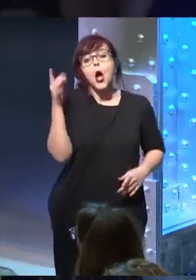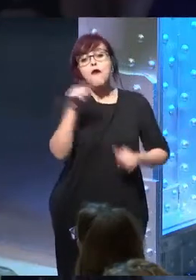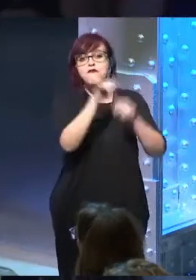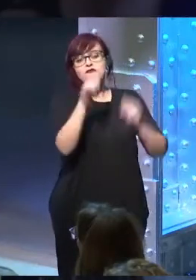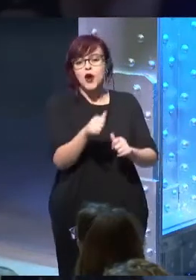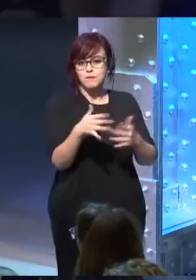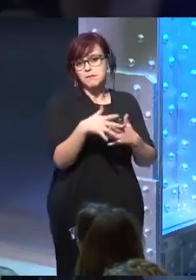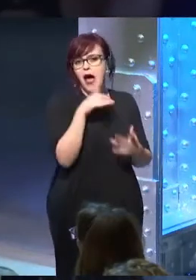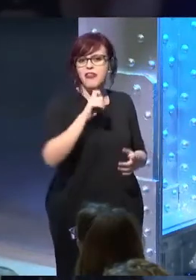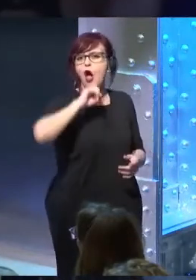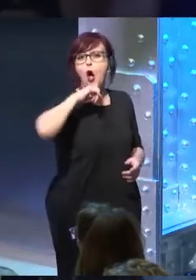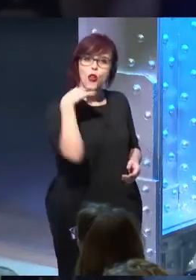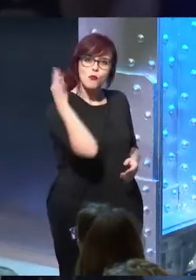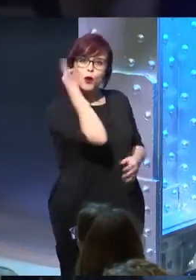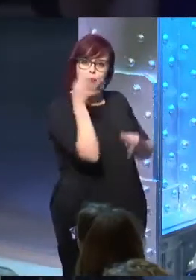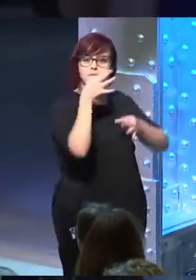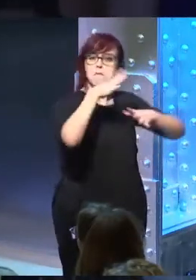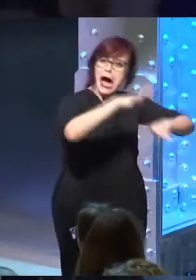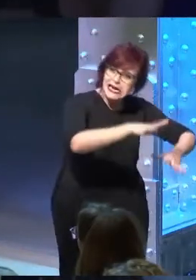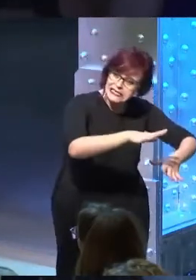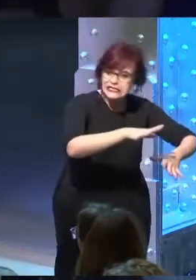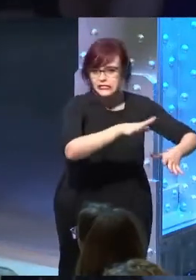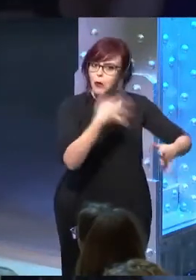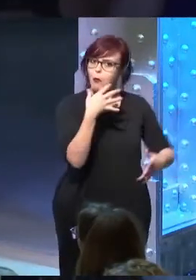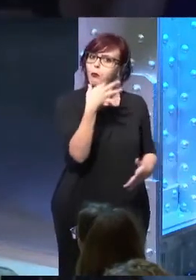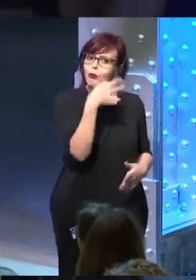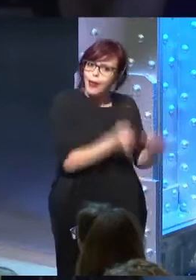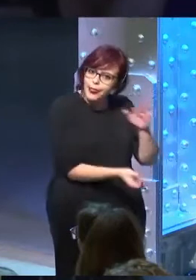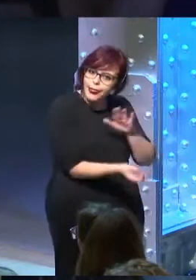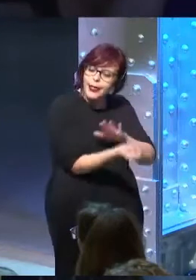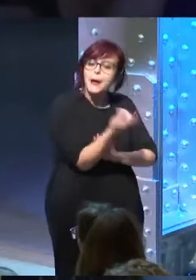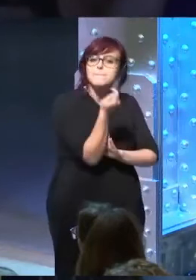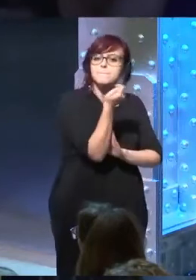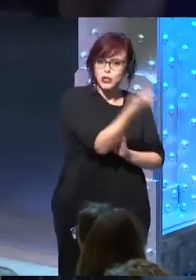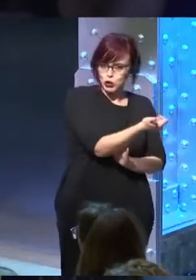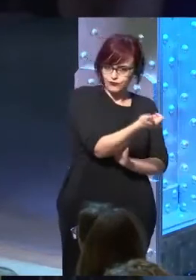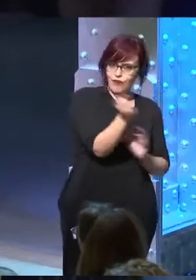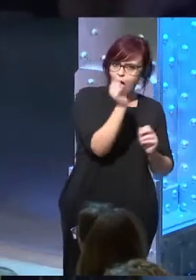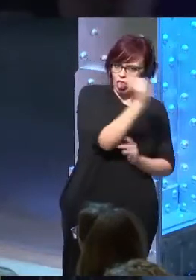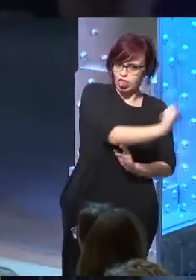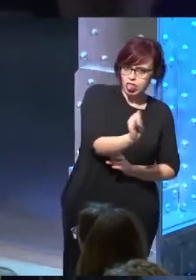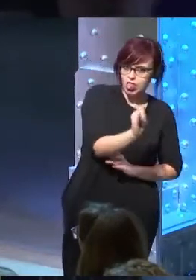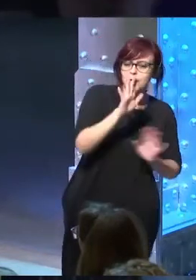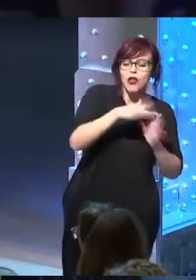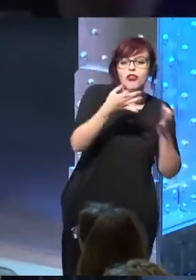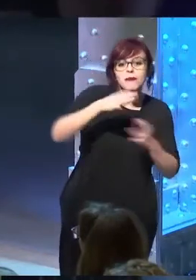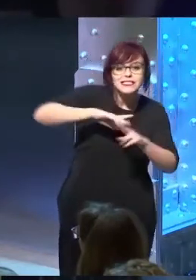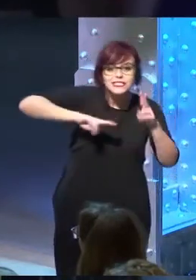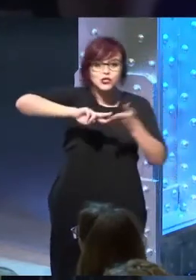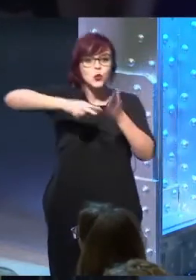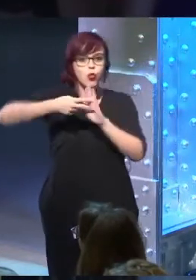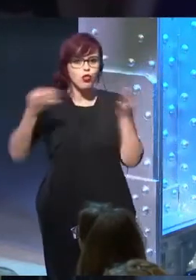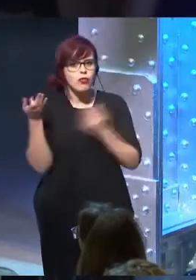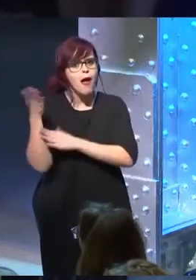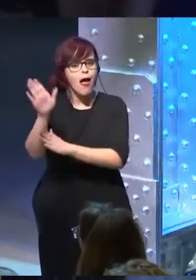on. But if we want to understand and do something about, which is just as important, the fact